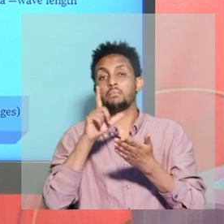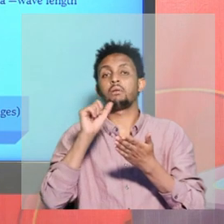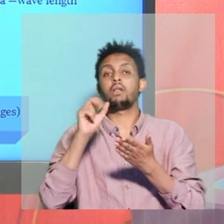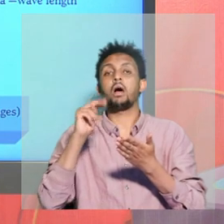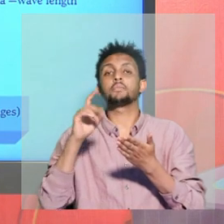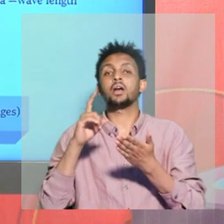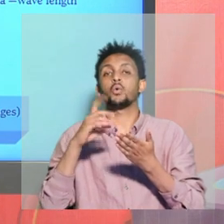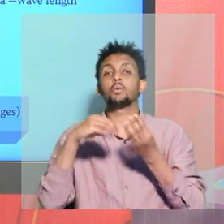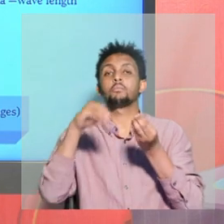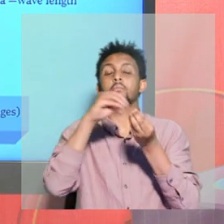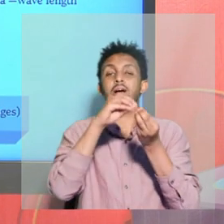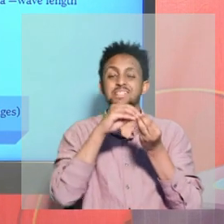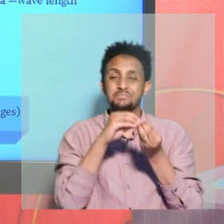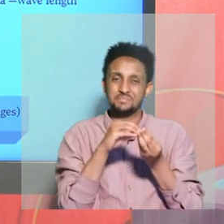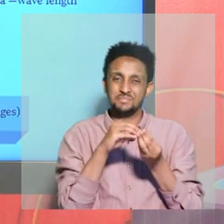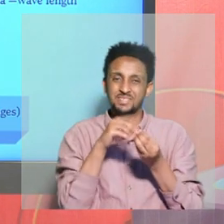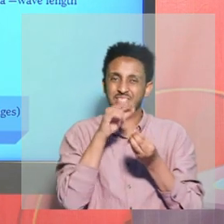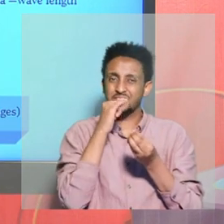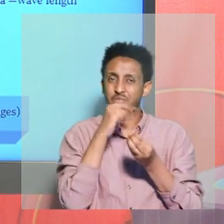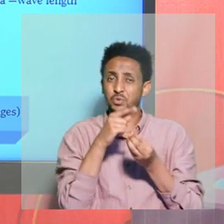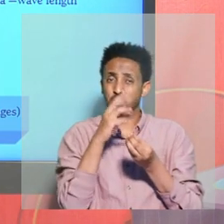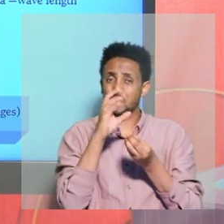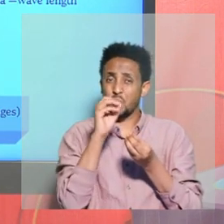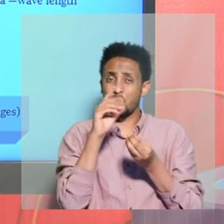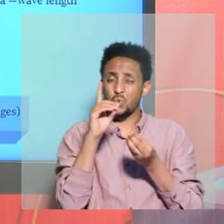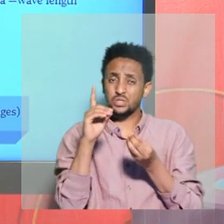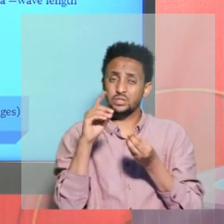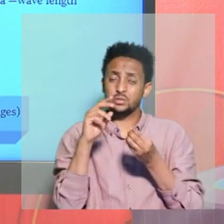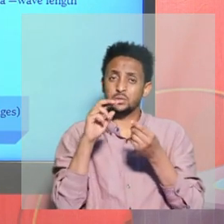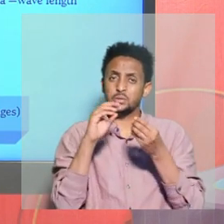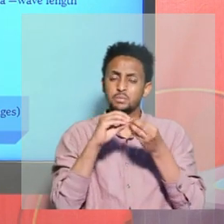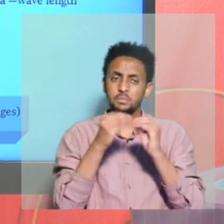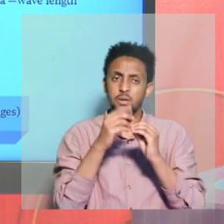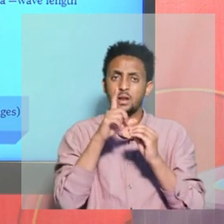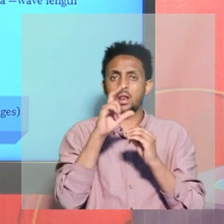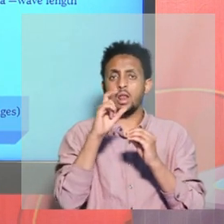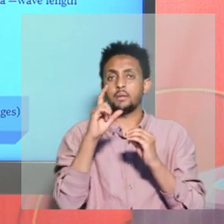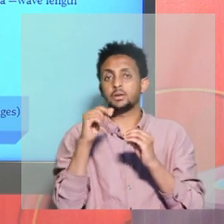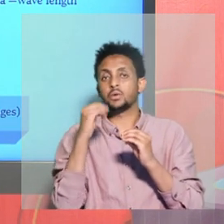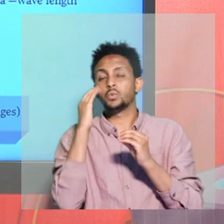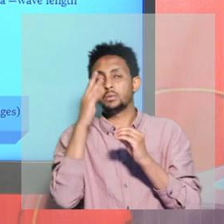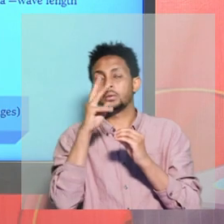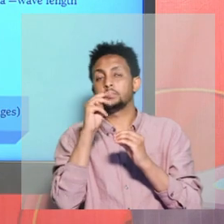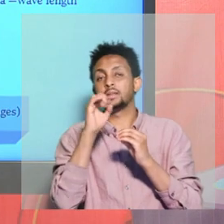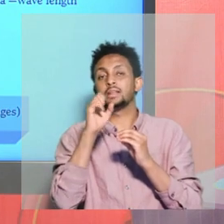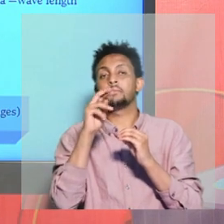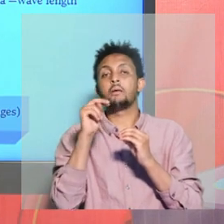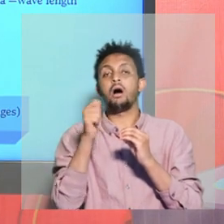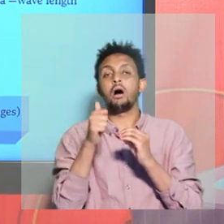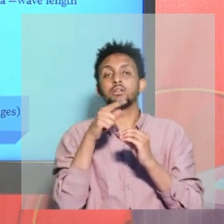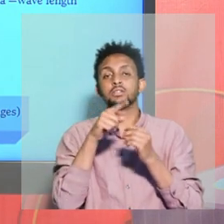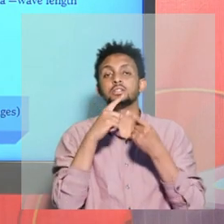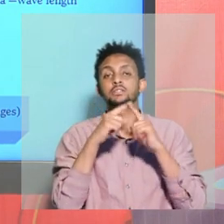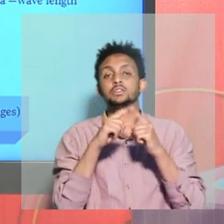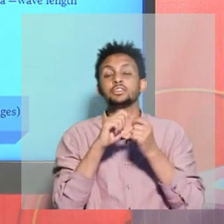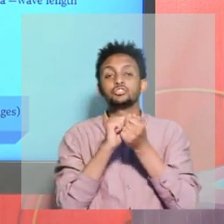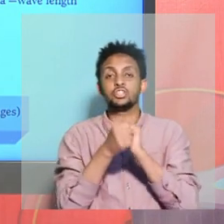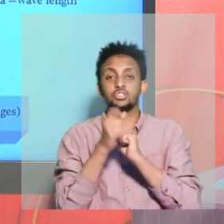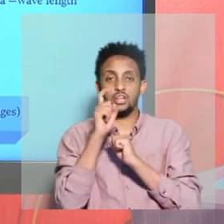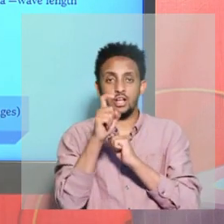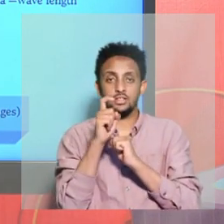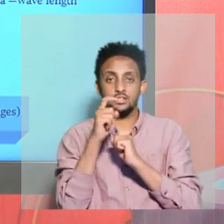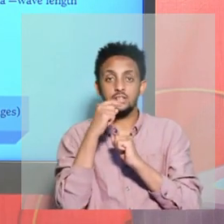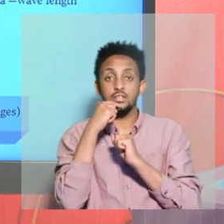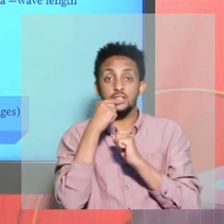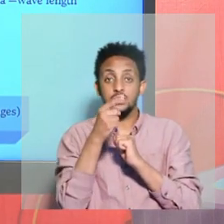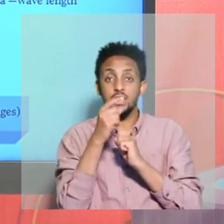will be a maxima. And if it is odd multiplication of lambda over 2, there will be a minima. So that the difference, change in x, is